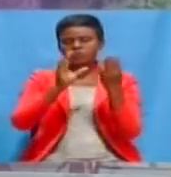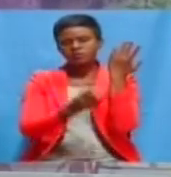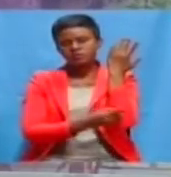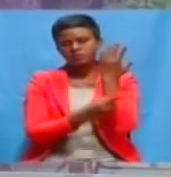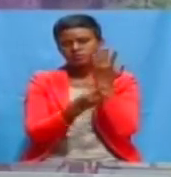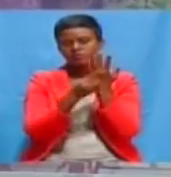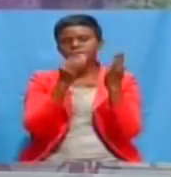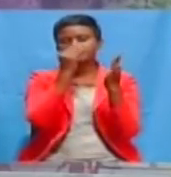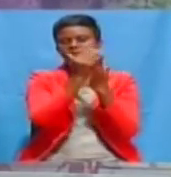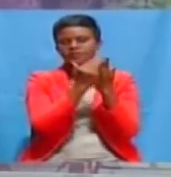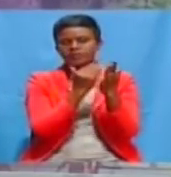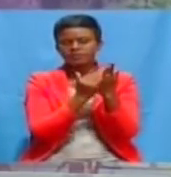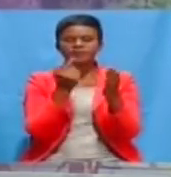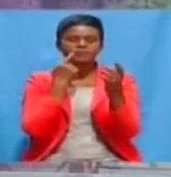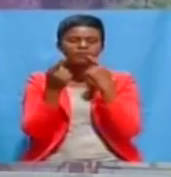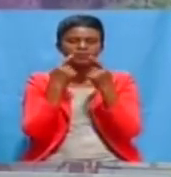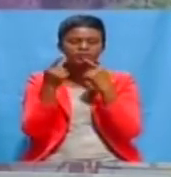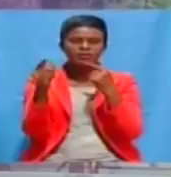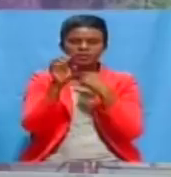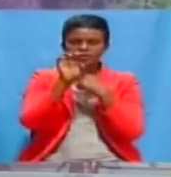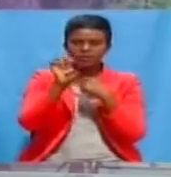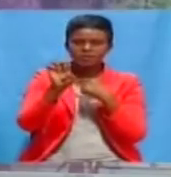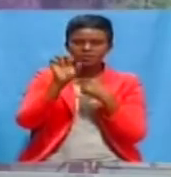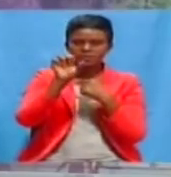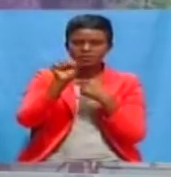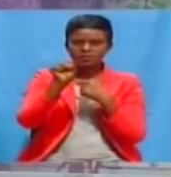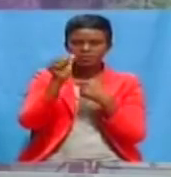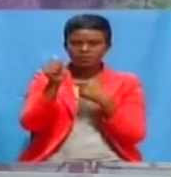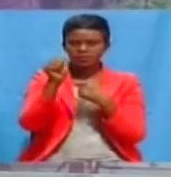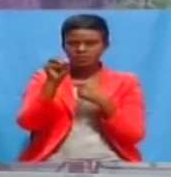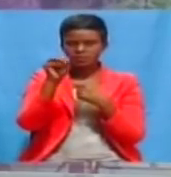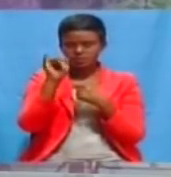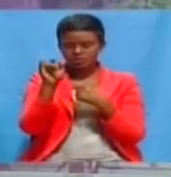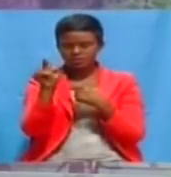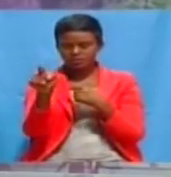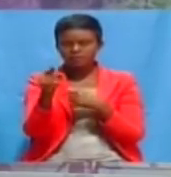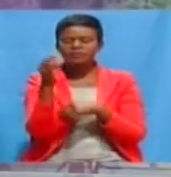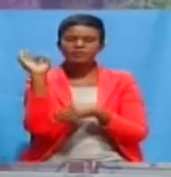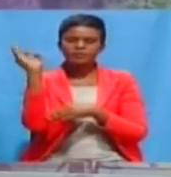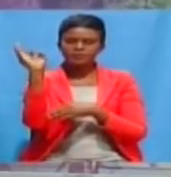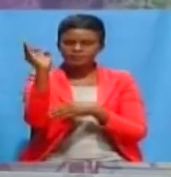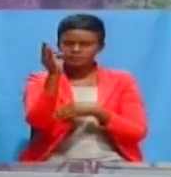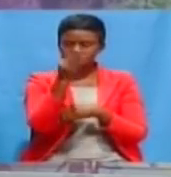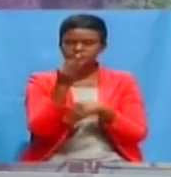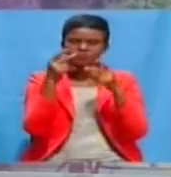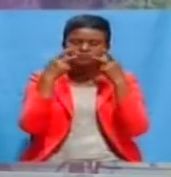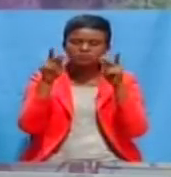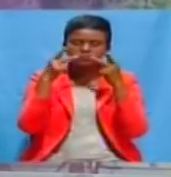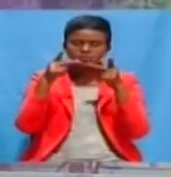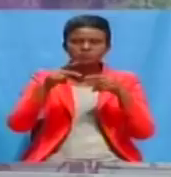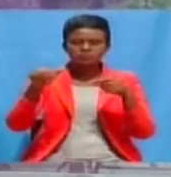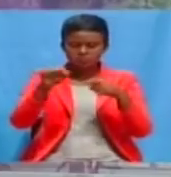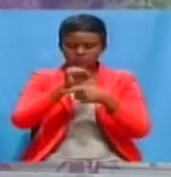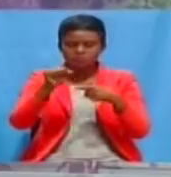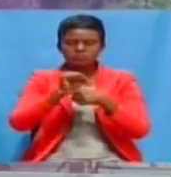developmental agenda. Speaking at an Eastern and Southern African Management Institute, a SAMI facilitated public relations training